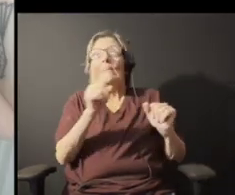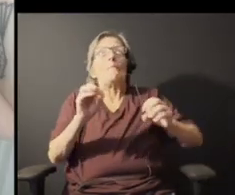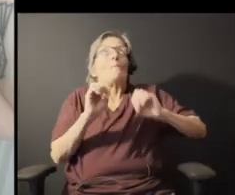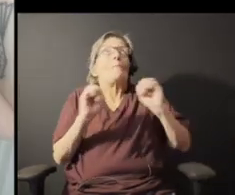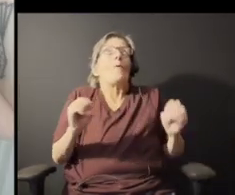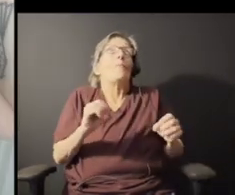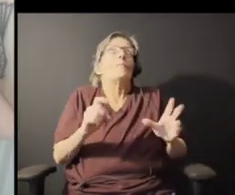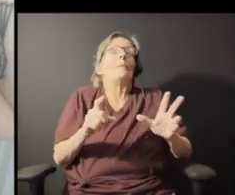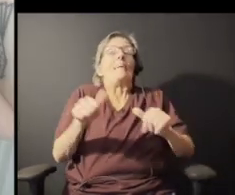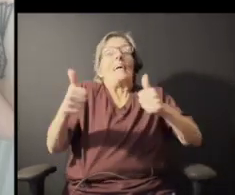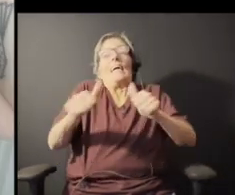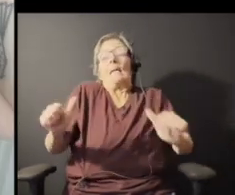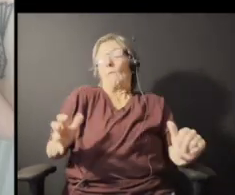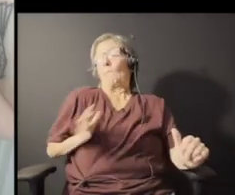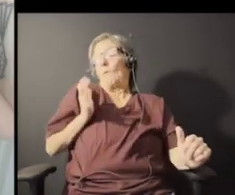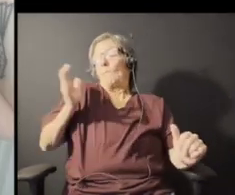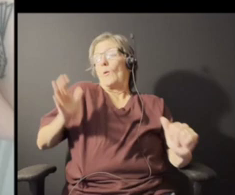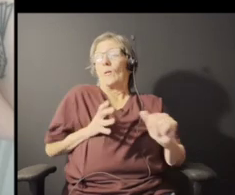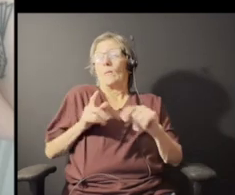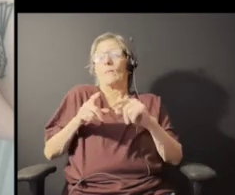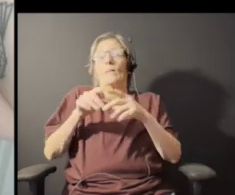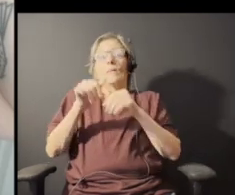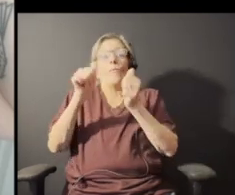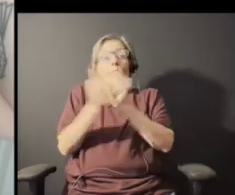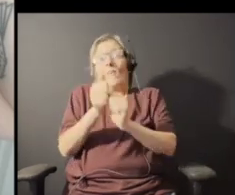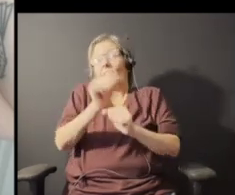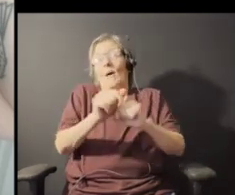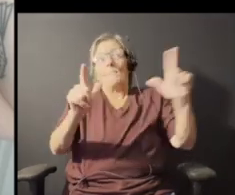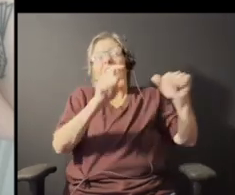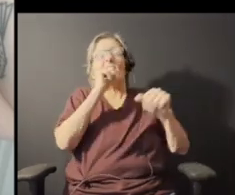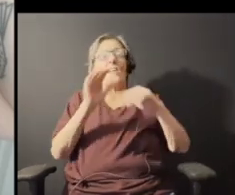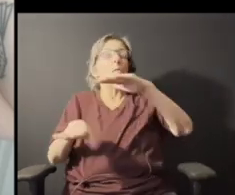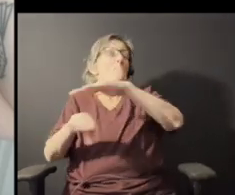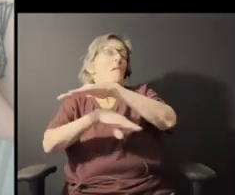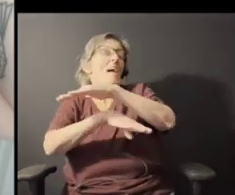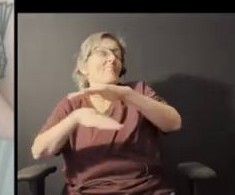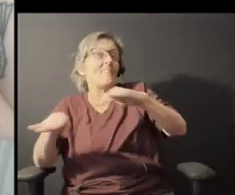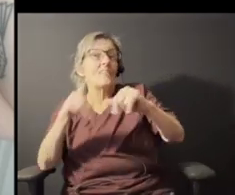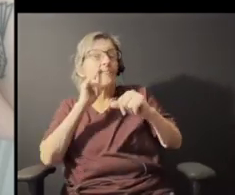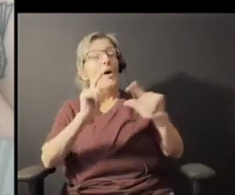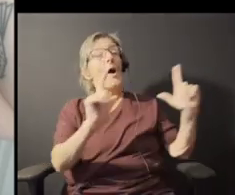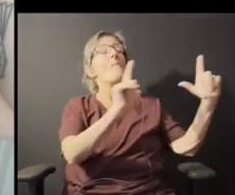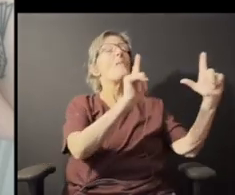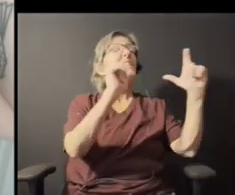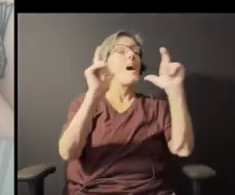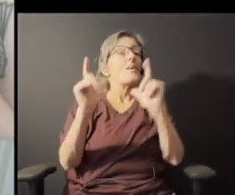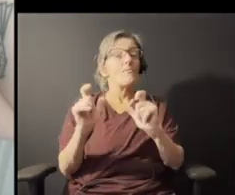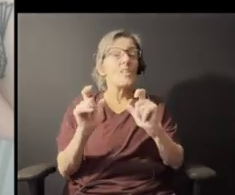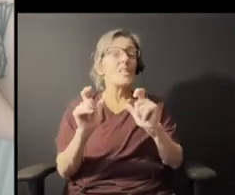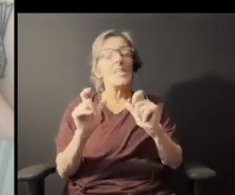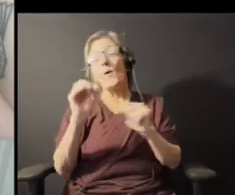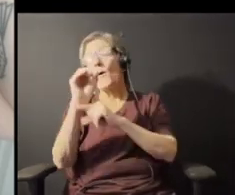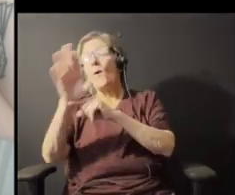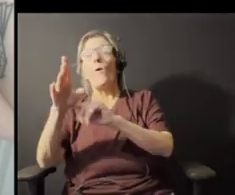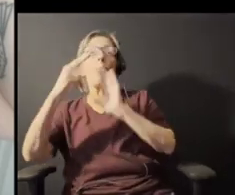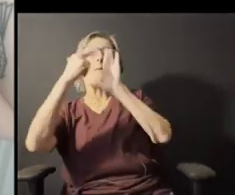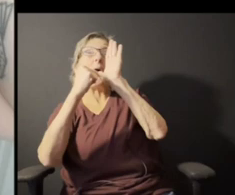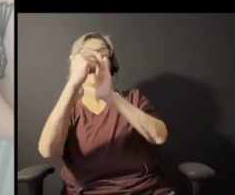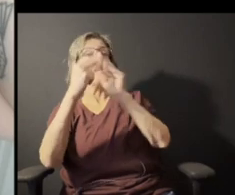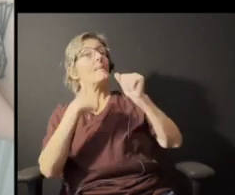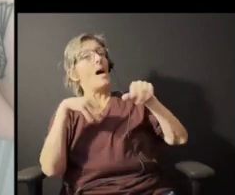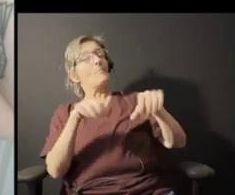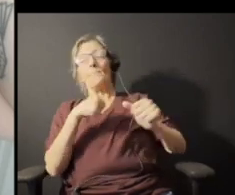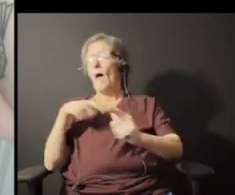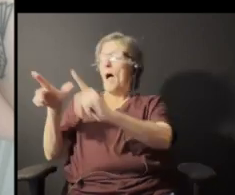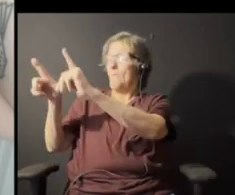I never really did anything with it aside from basically doing photography of the paintings that I